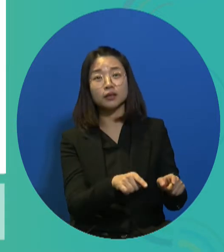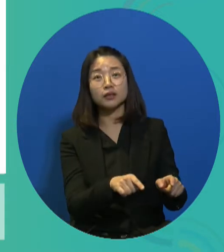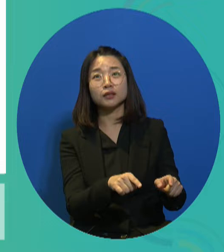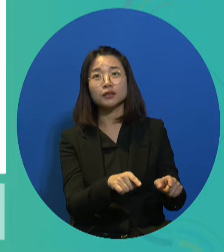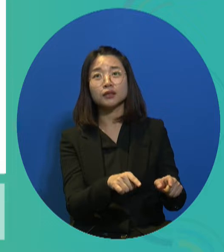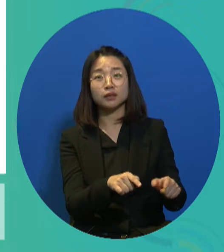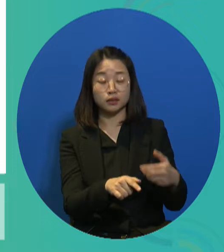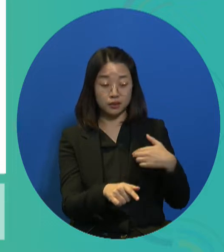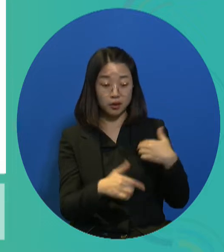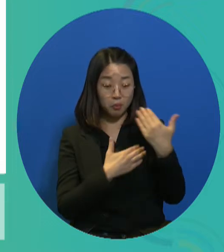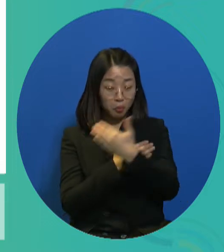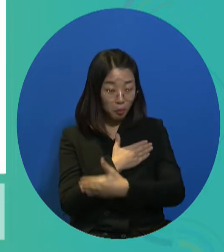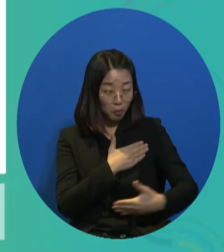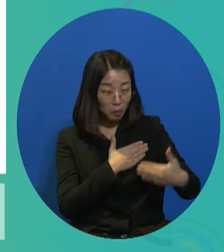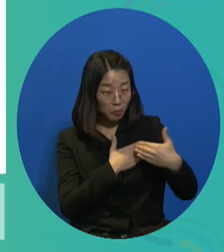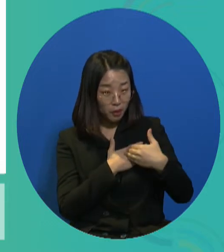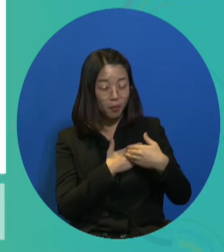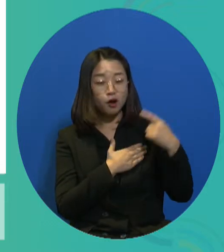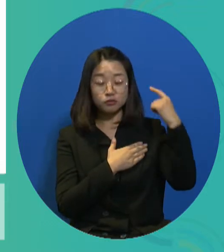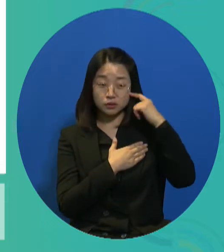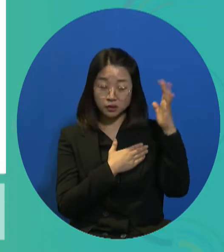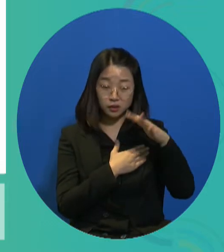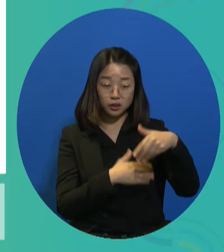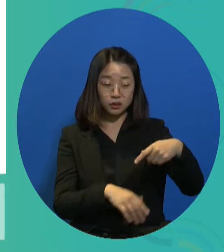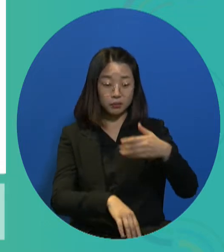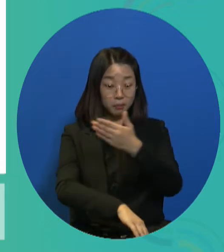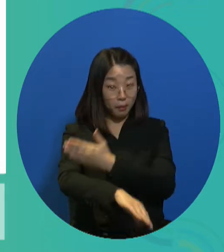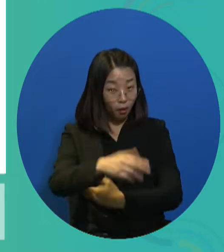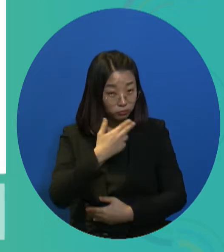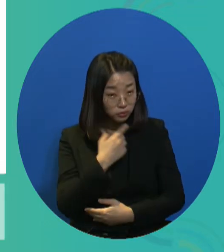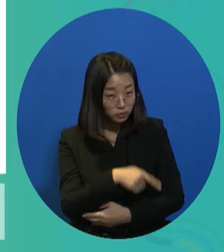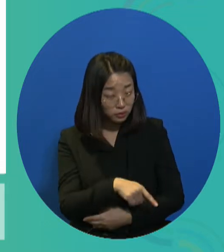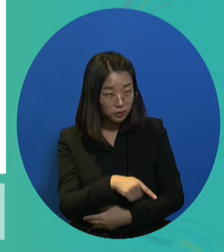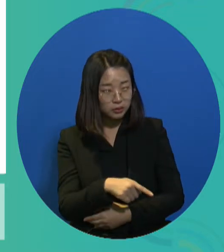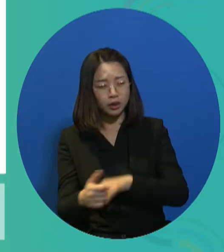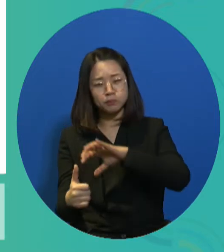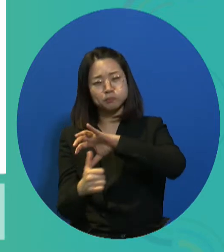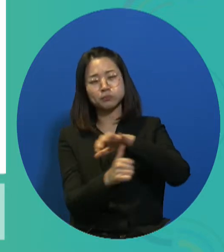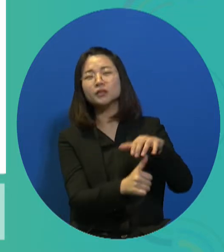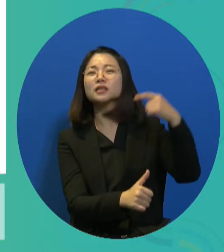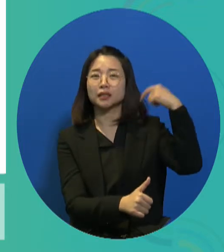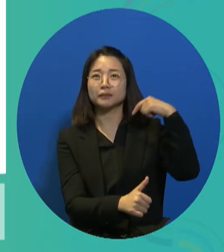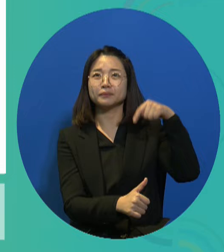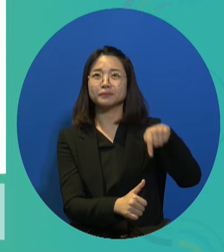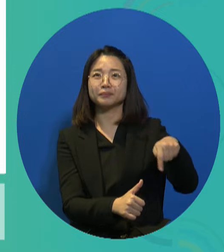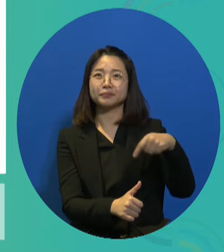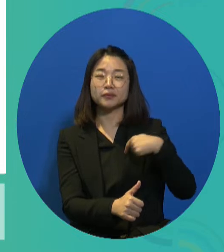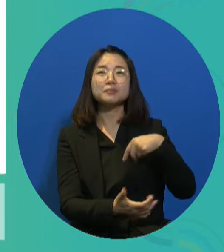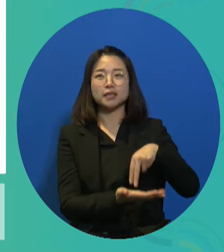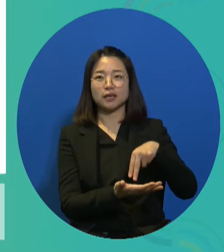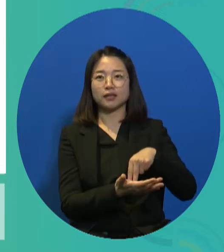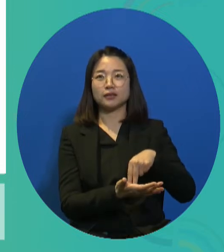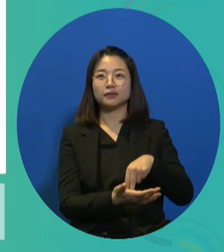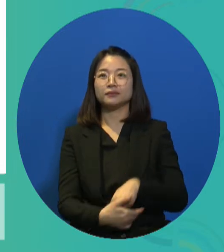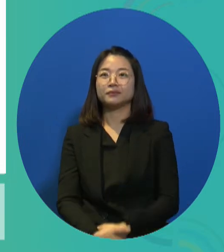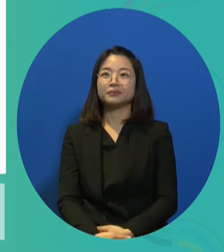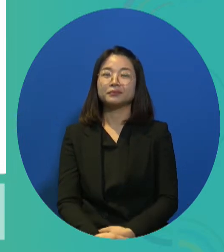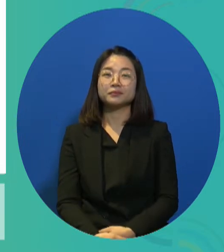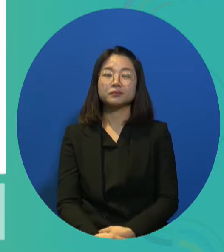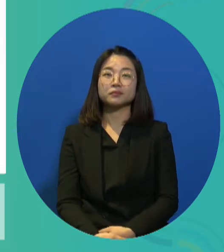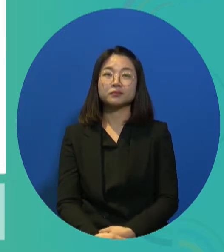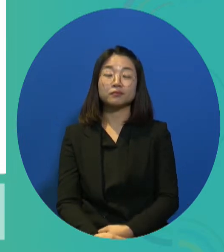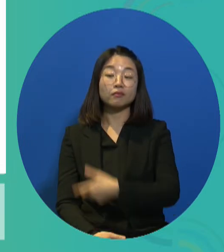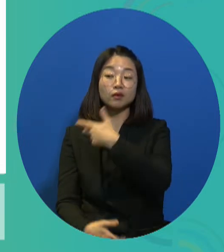Thus, we're disabled by society, and hence we're disabled people. And in Britain, we also draw a